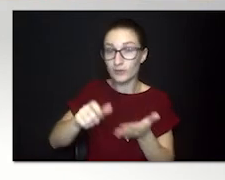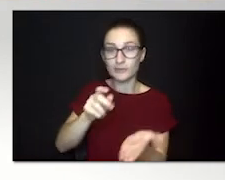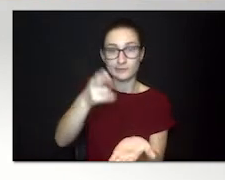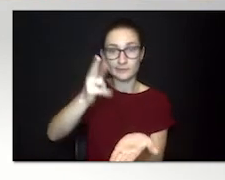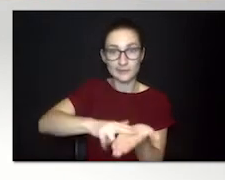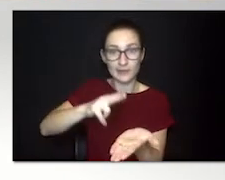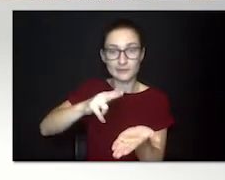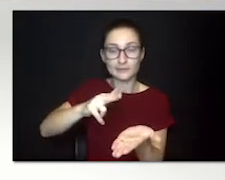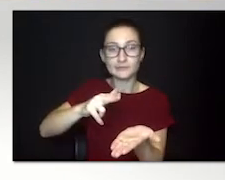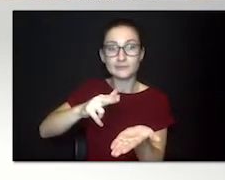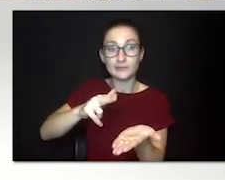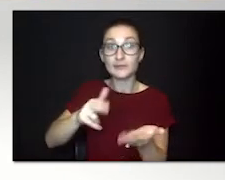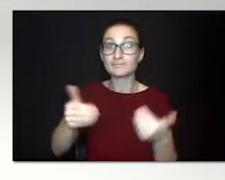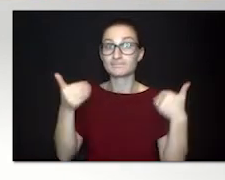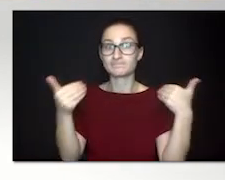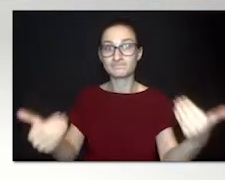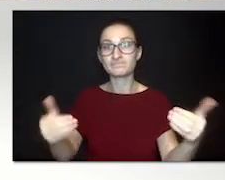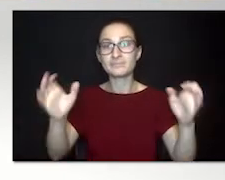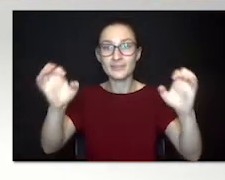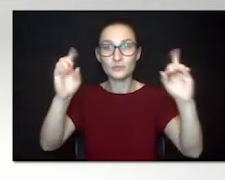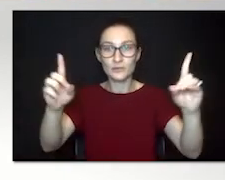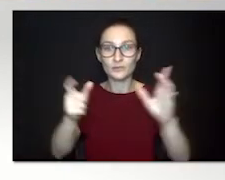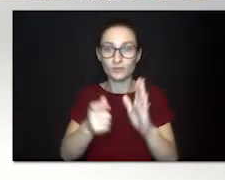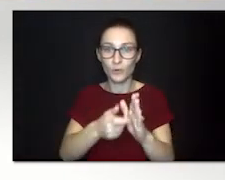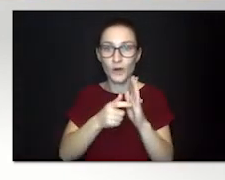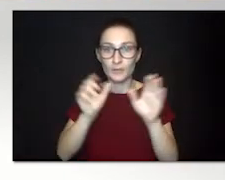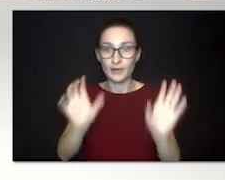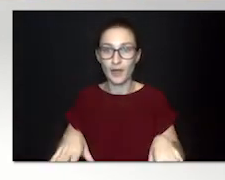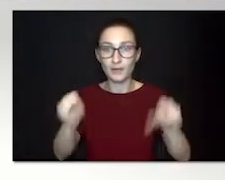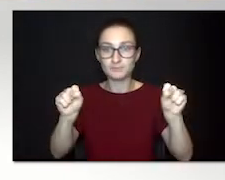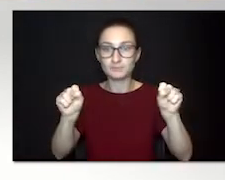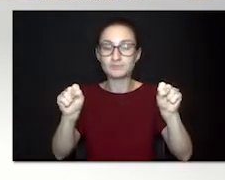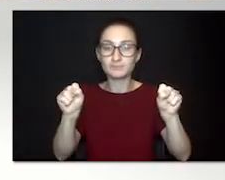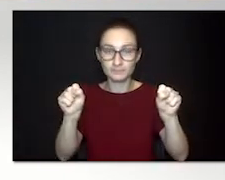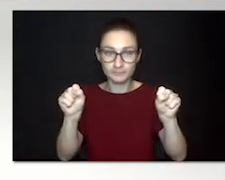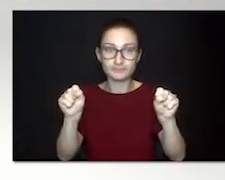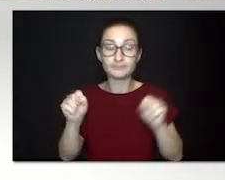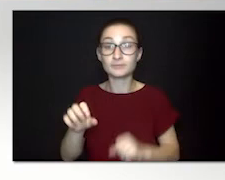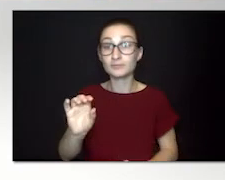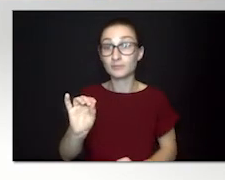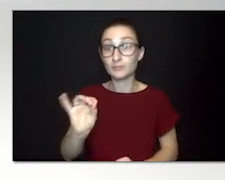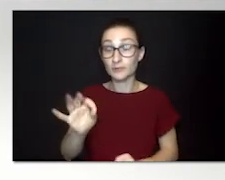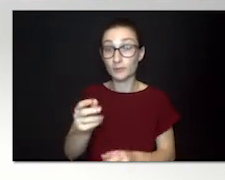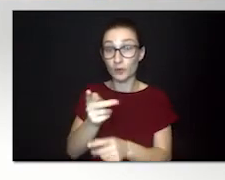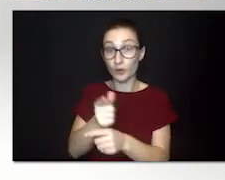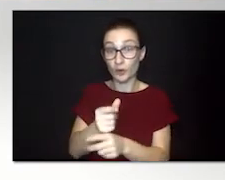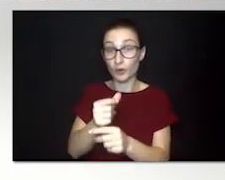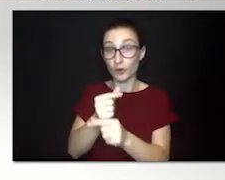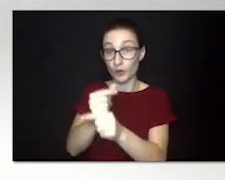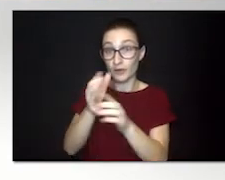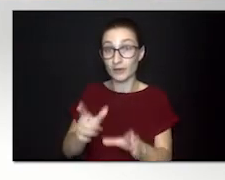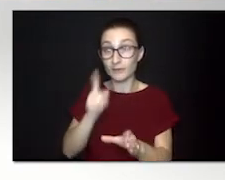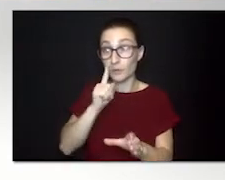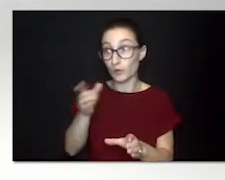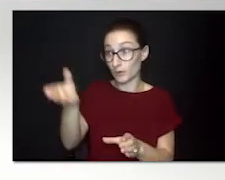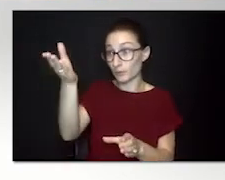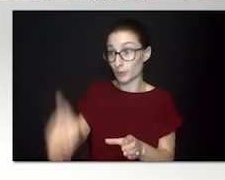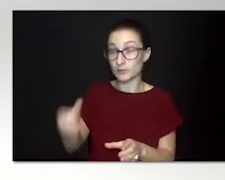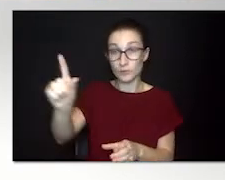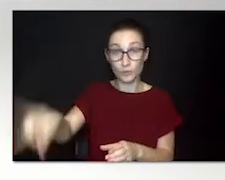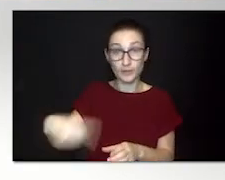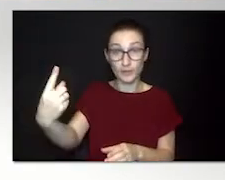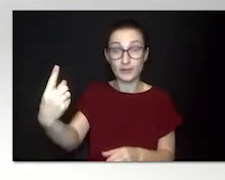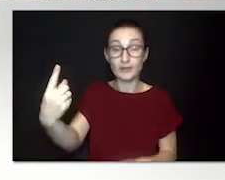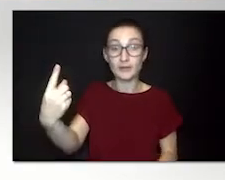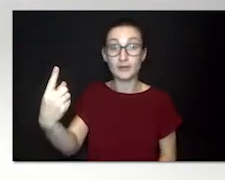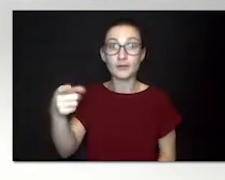you as guardian are signed to complete your education requirements. So if you are guardian of the person only, you're going to